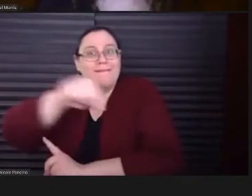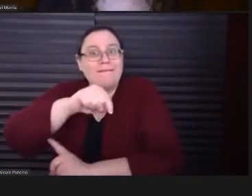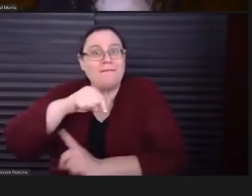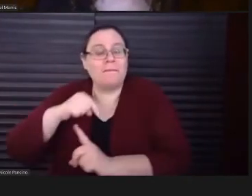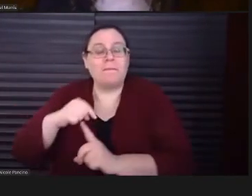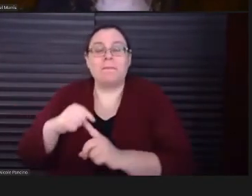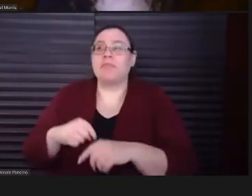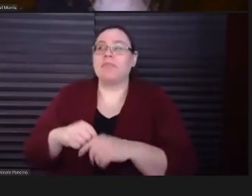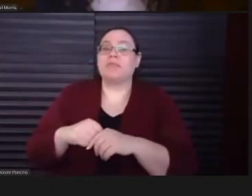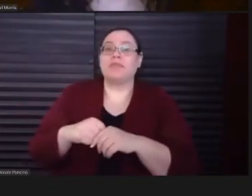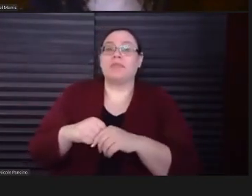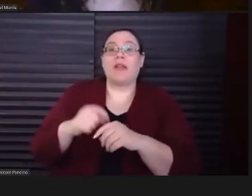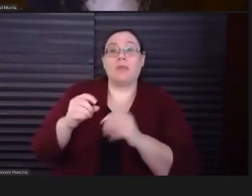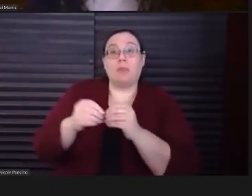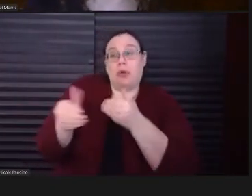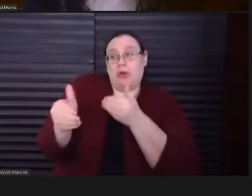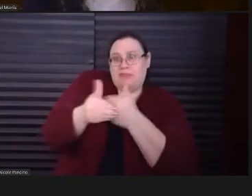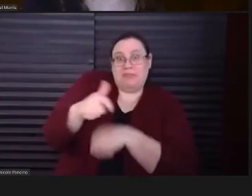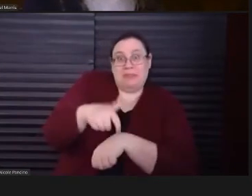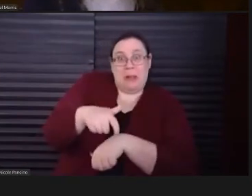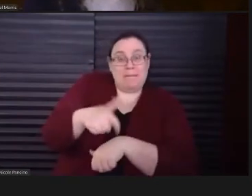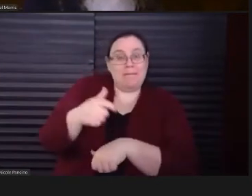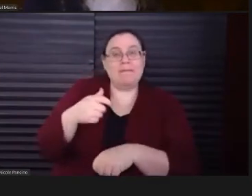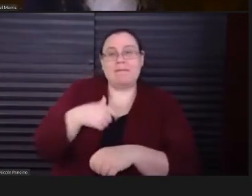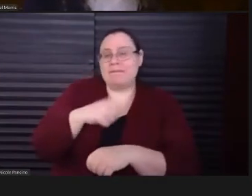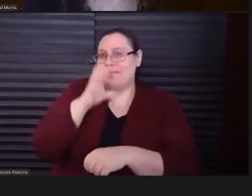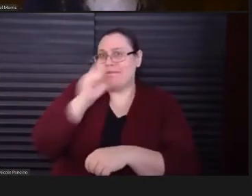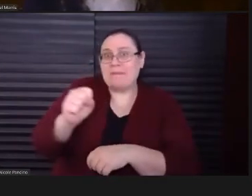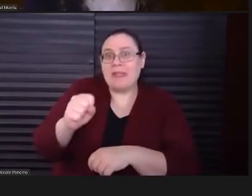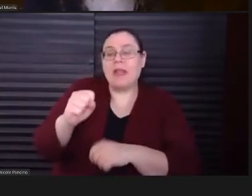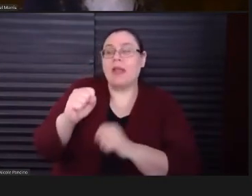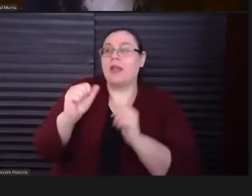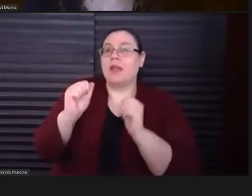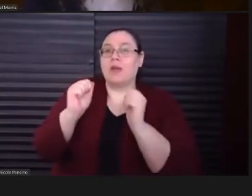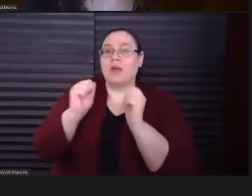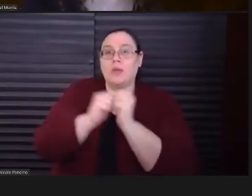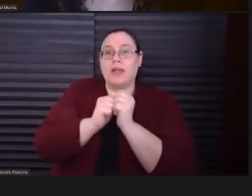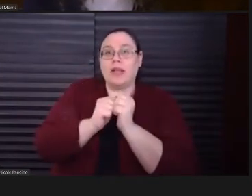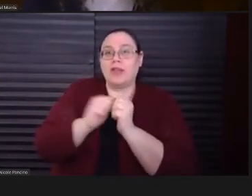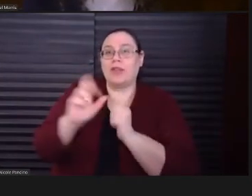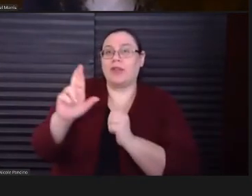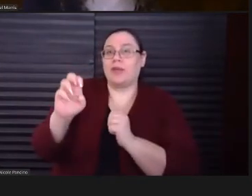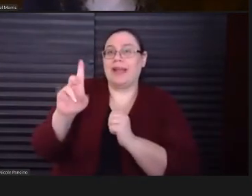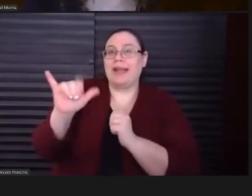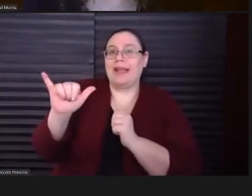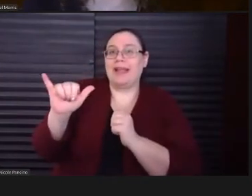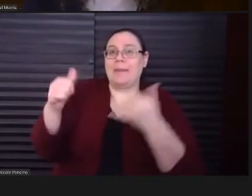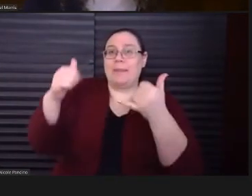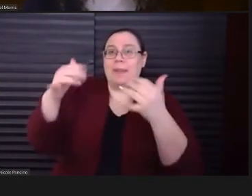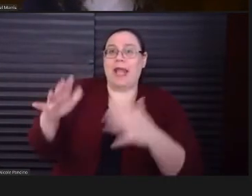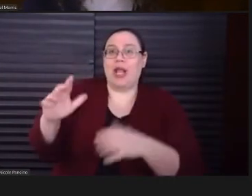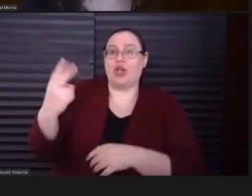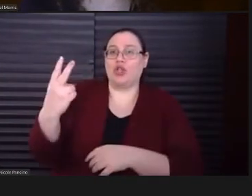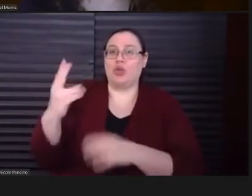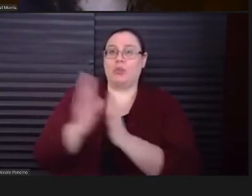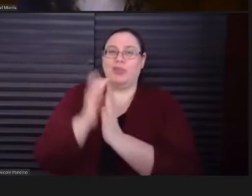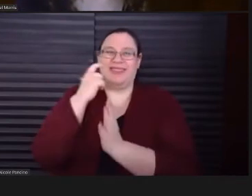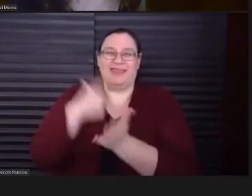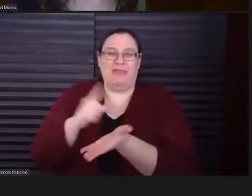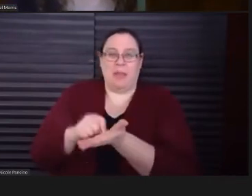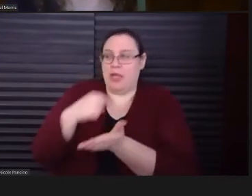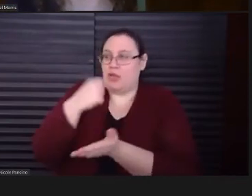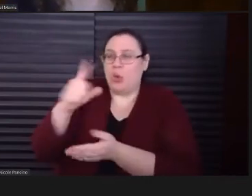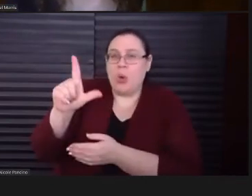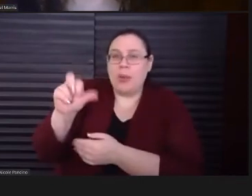More near term, I'm really fascinated by the Ready Player 2 book that just got published. I was just telling Larry about this, I think,